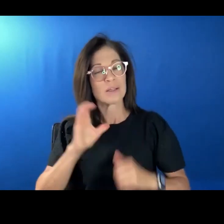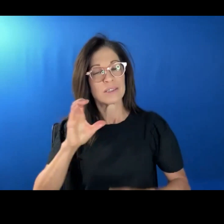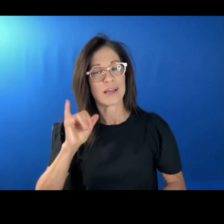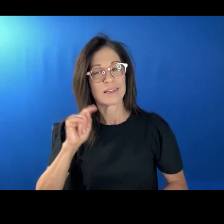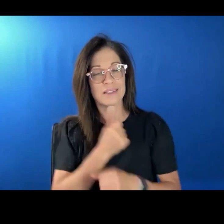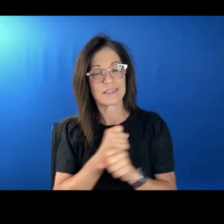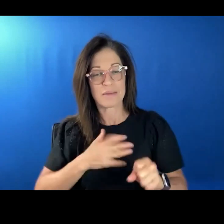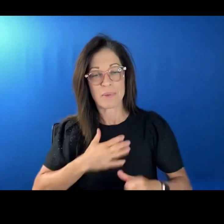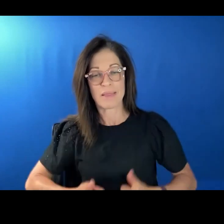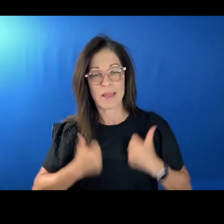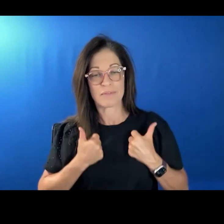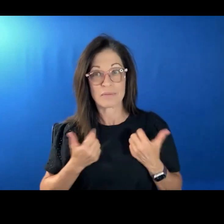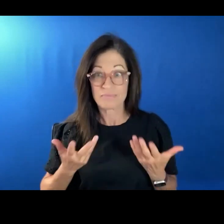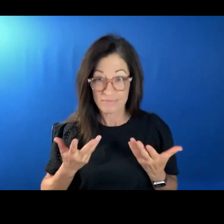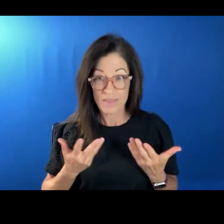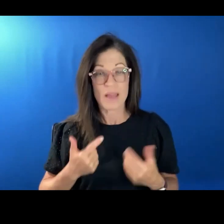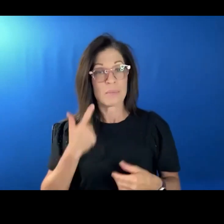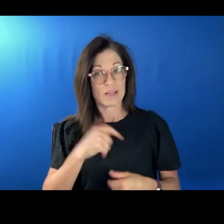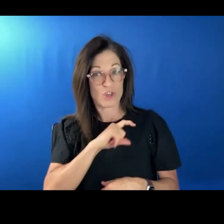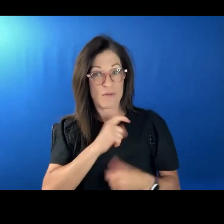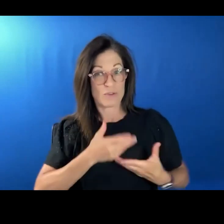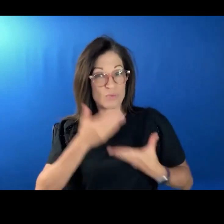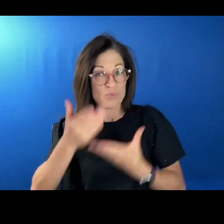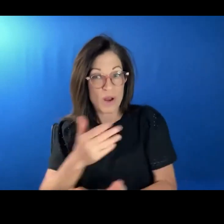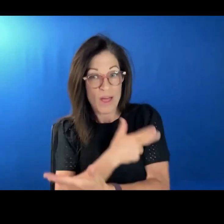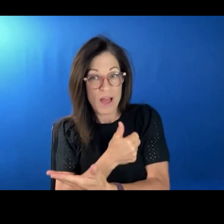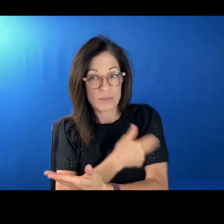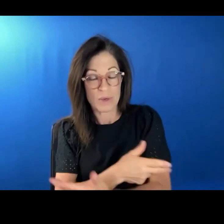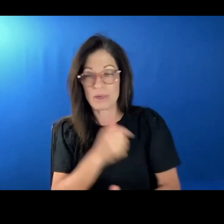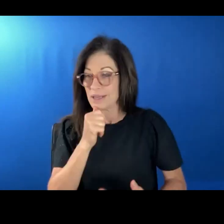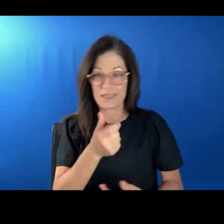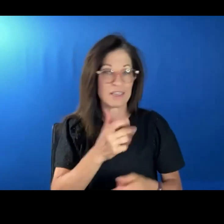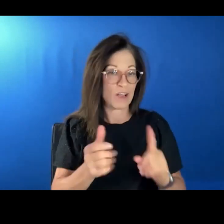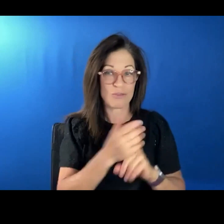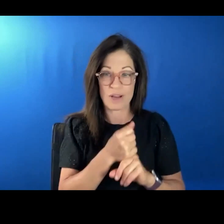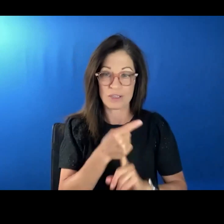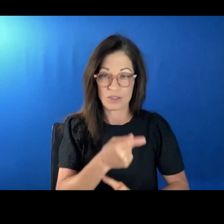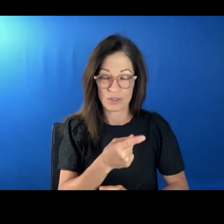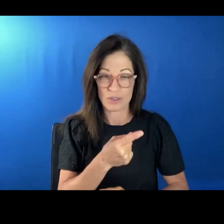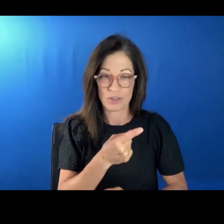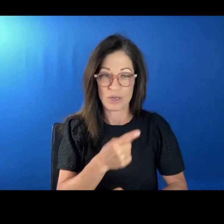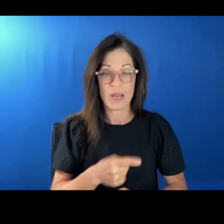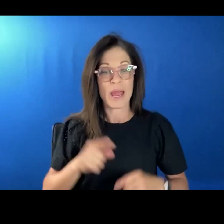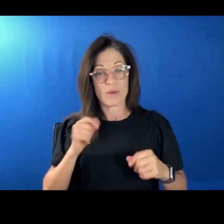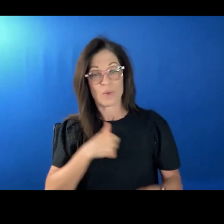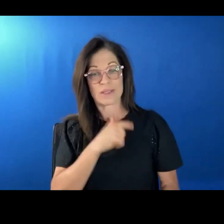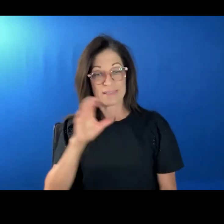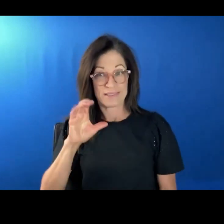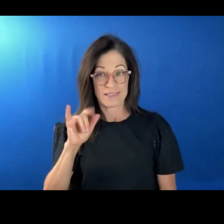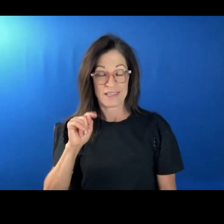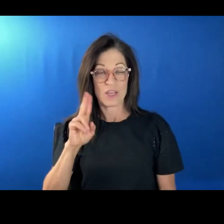how officers got her to the hospital instead of arresting her. And then how, as a CIT unit, we followed up with